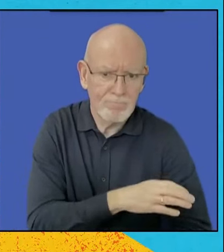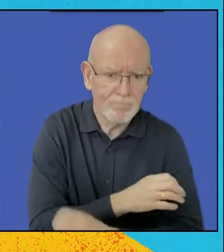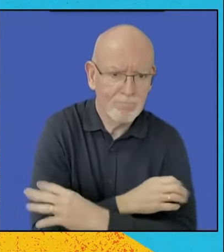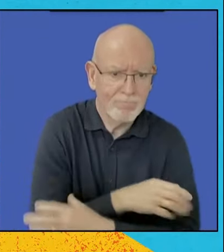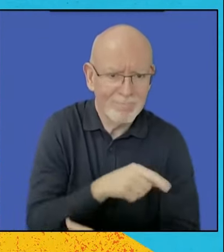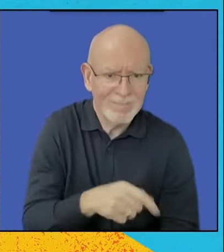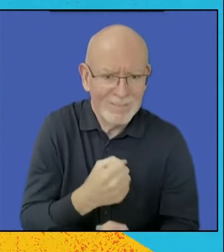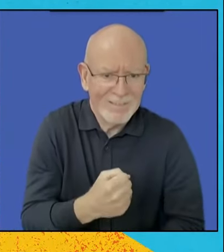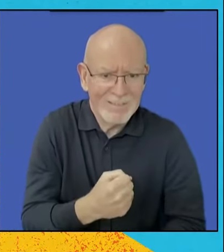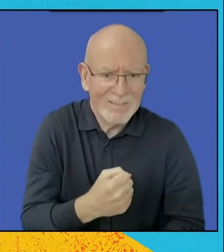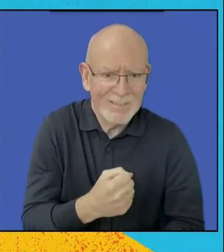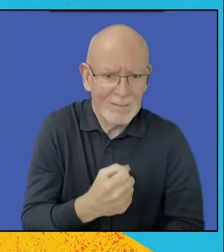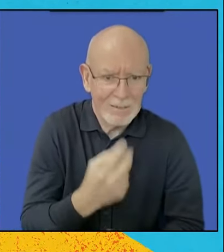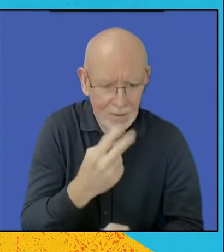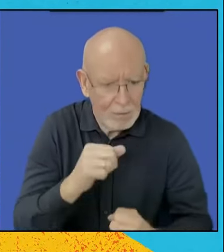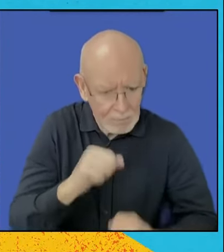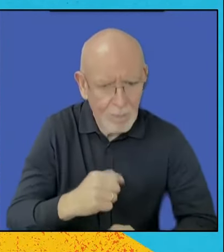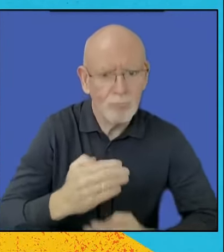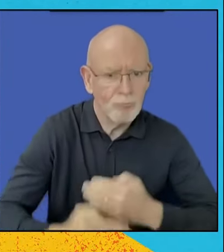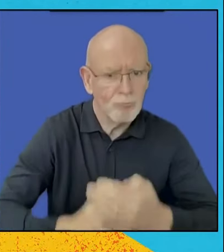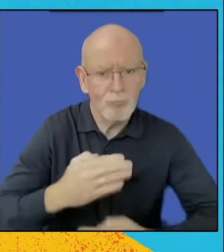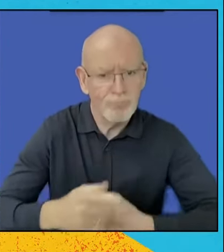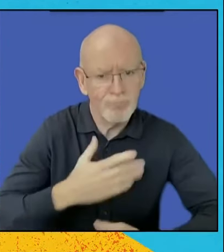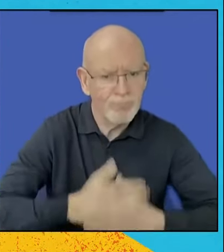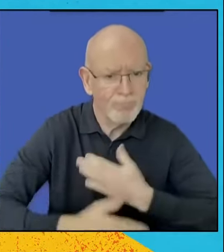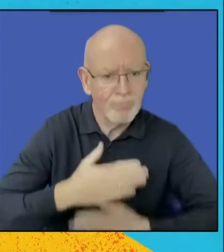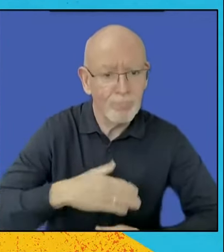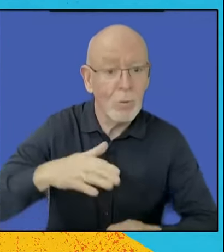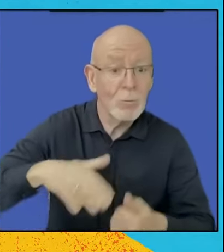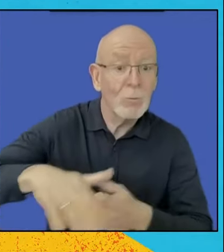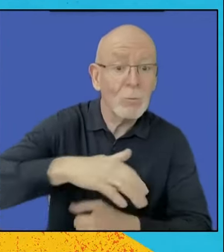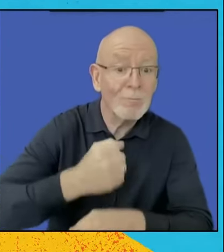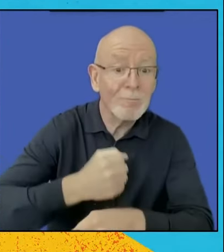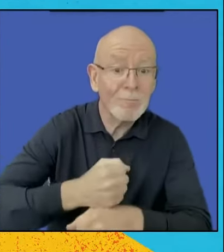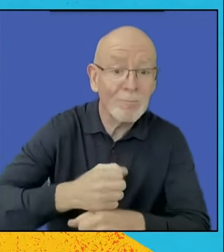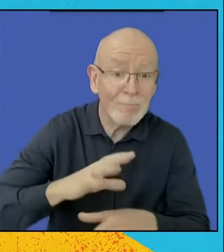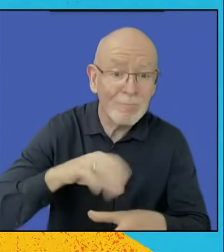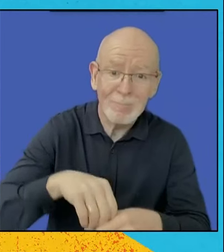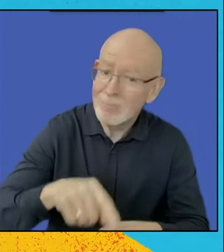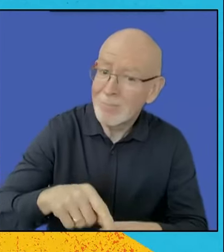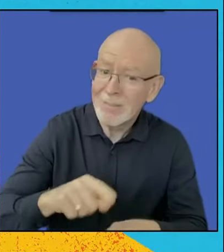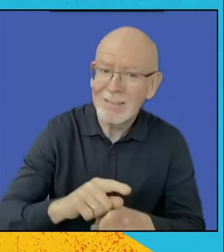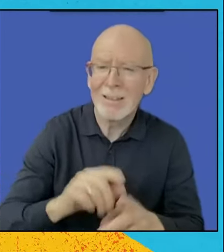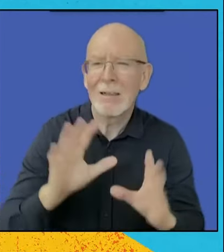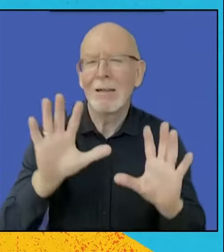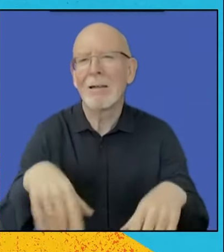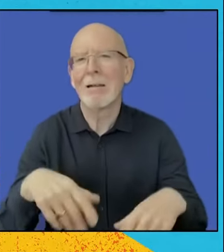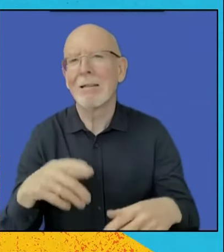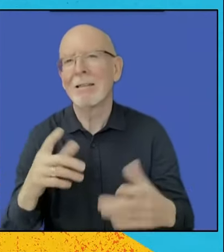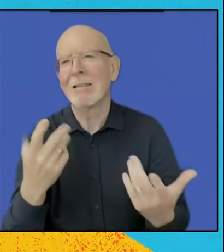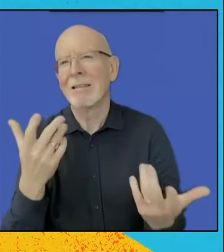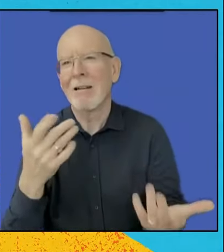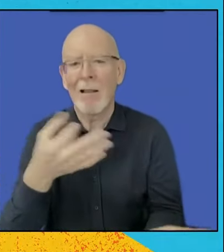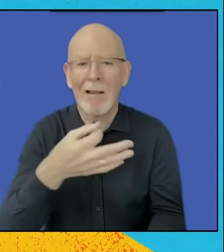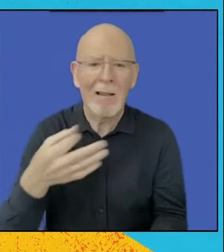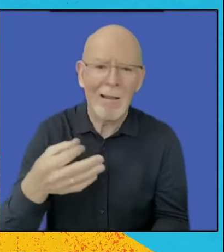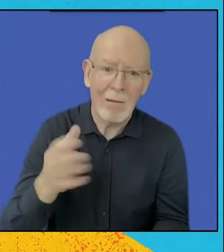and pushing for a better world for all. I think we all have a role to play, aren't we? Yeah. Thanks. Thank